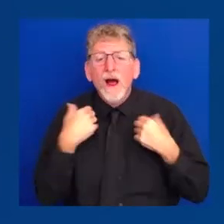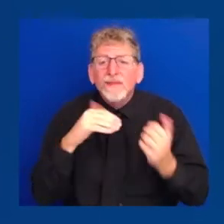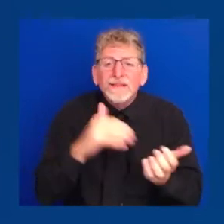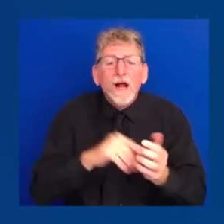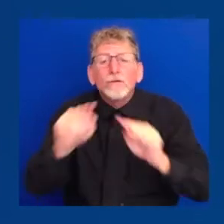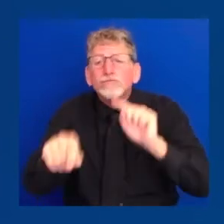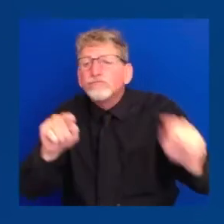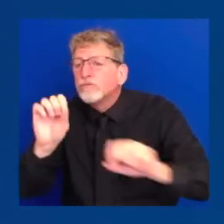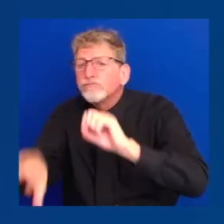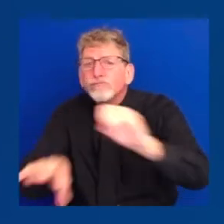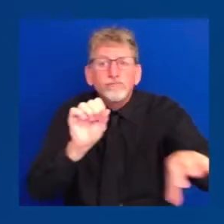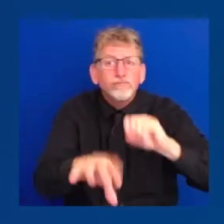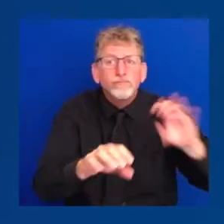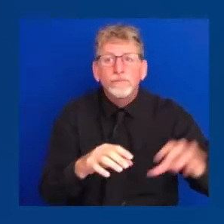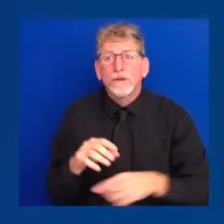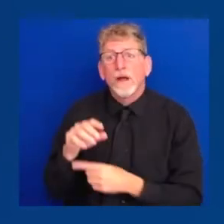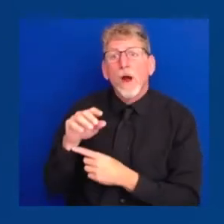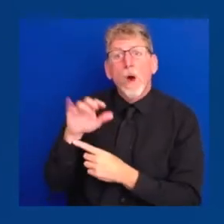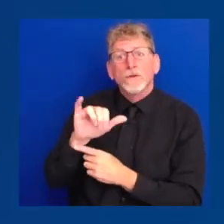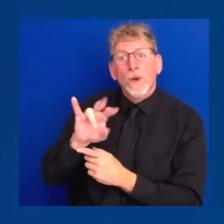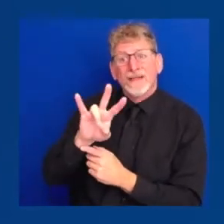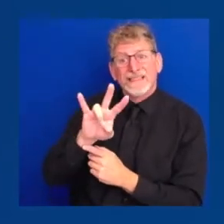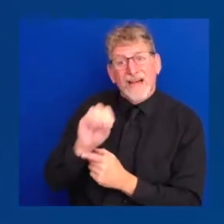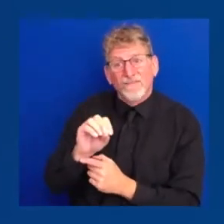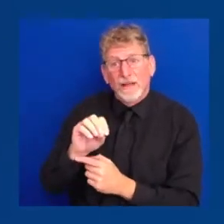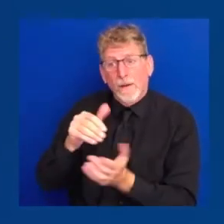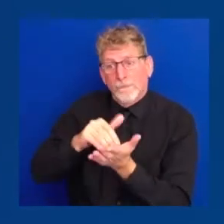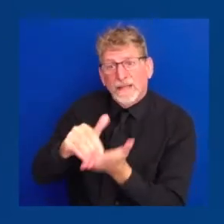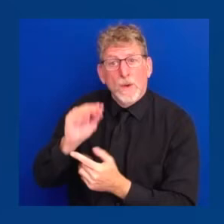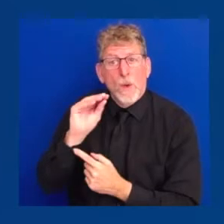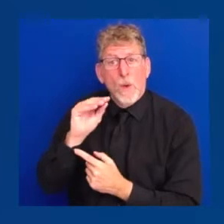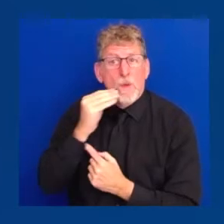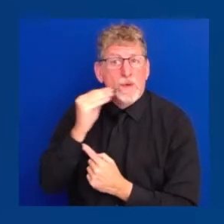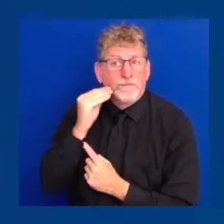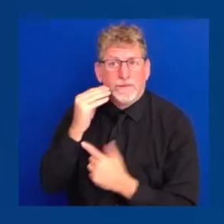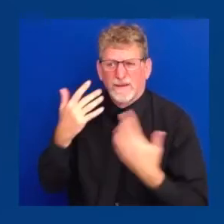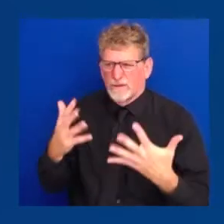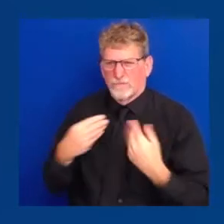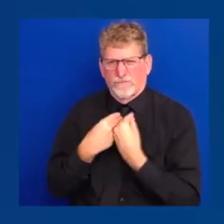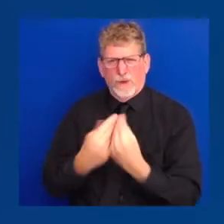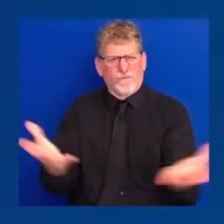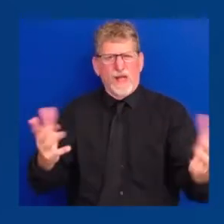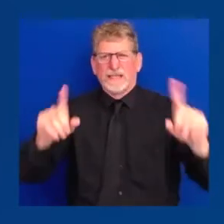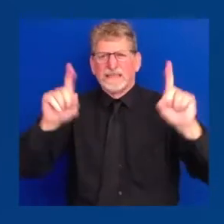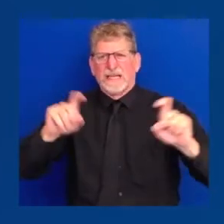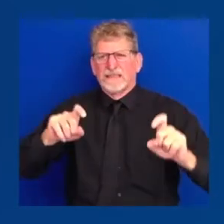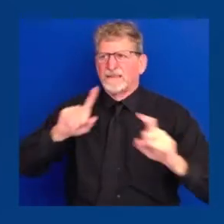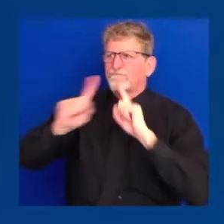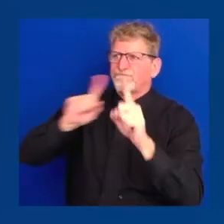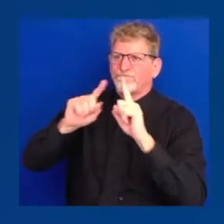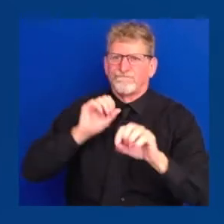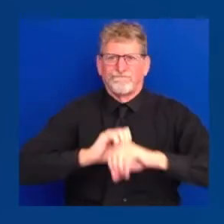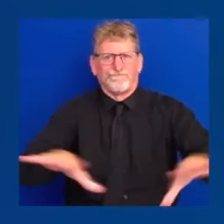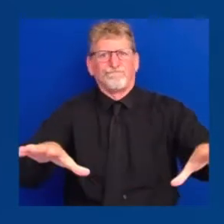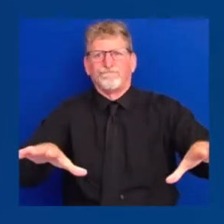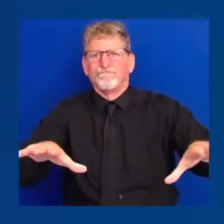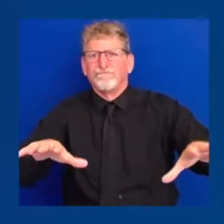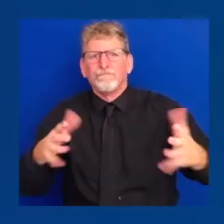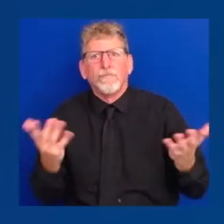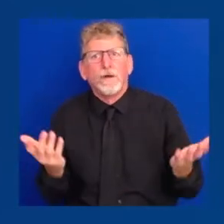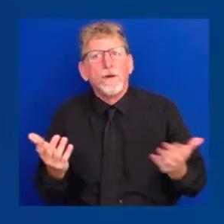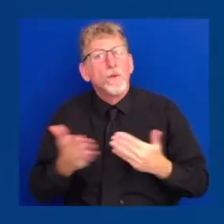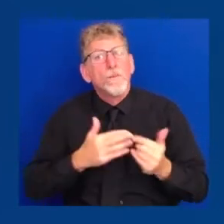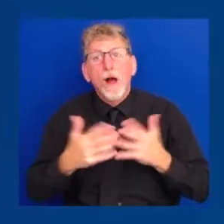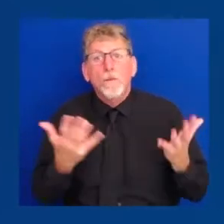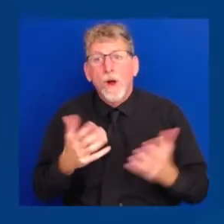households. No matter what the future holds, HCOR must be ready, and Americans deserve to know that we have